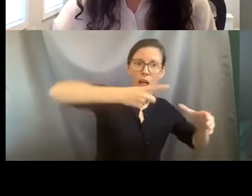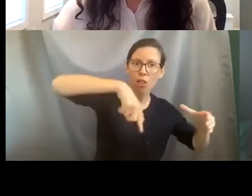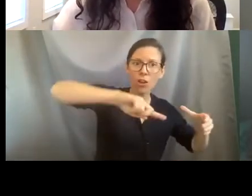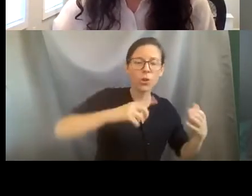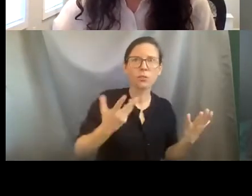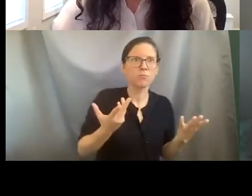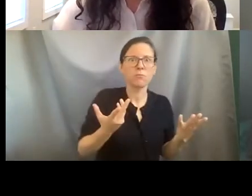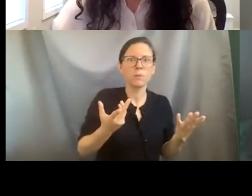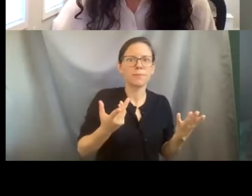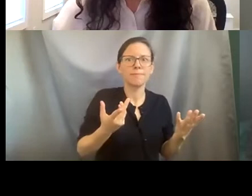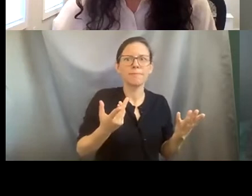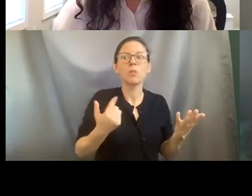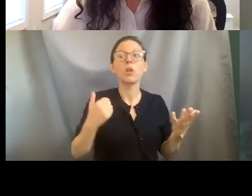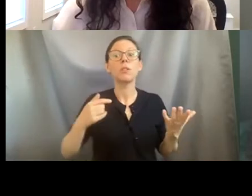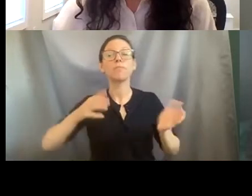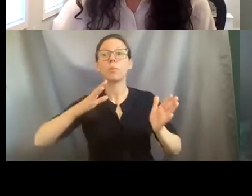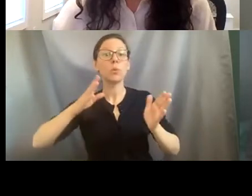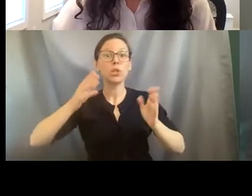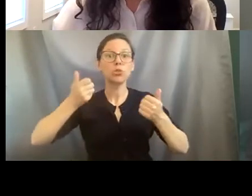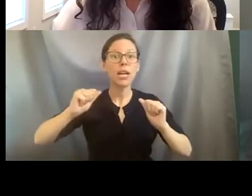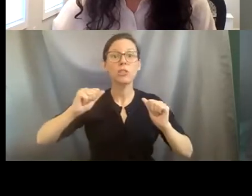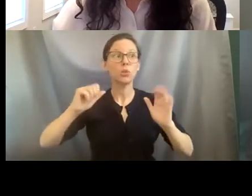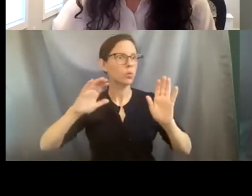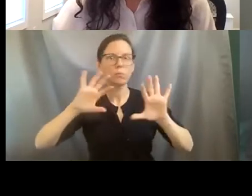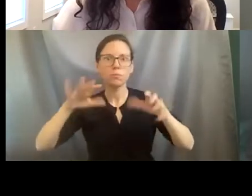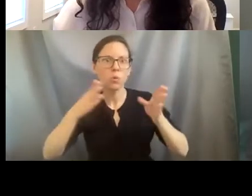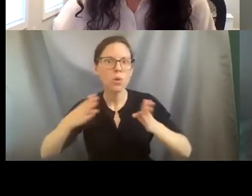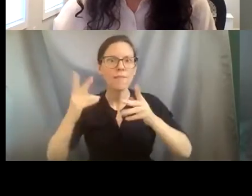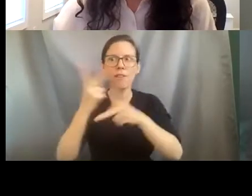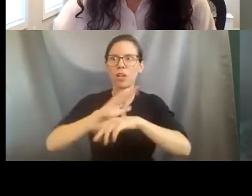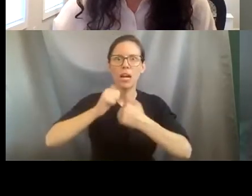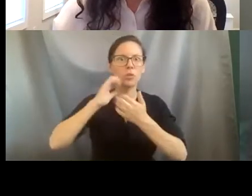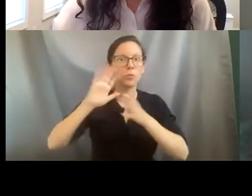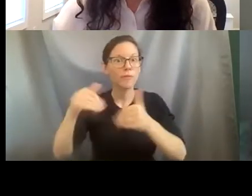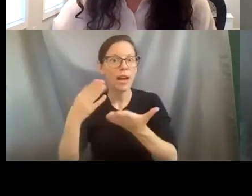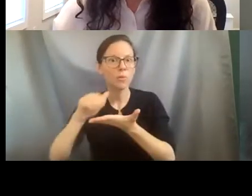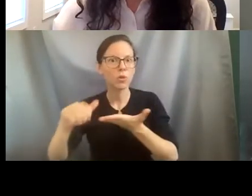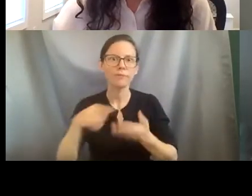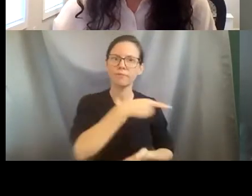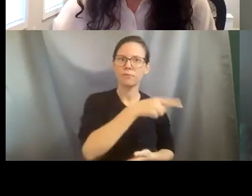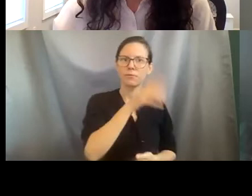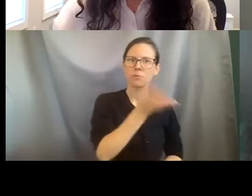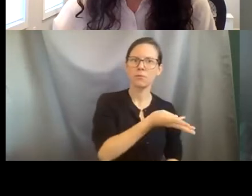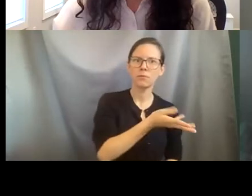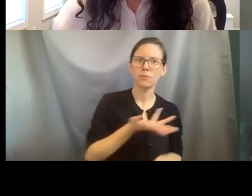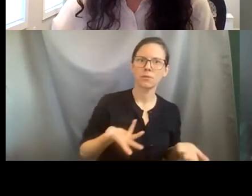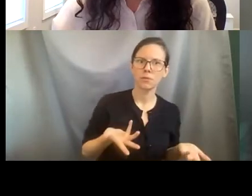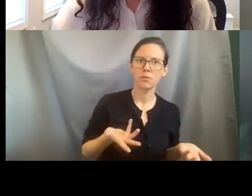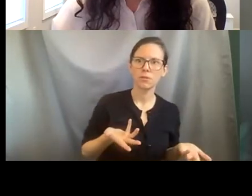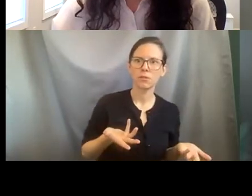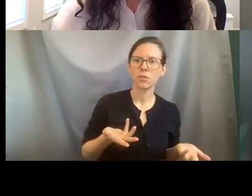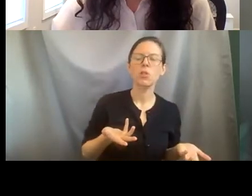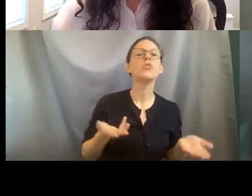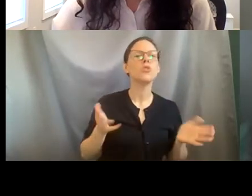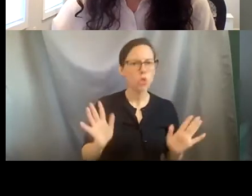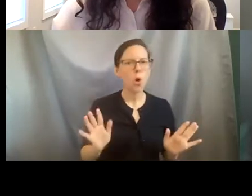to organizing and getting people abortions. So you have to think about us all being like, okay, we actually need to focus on